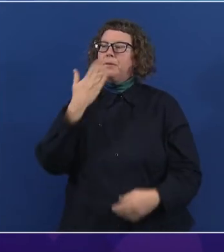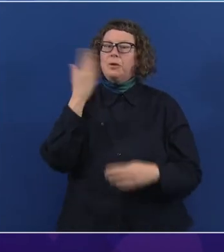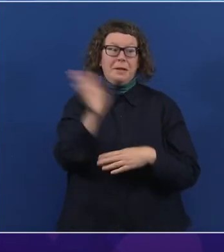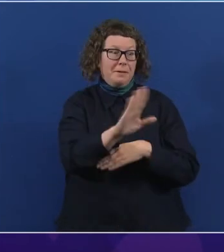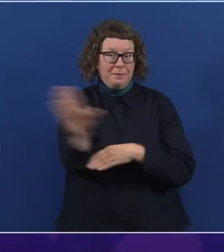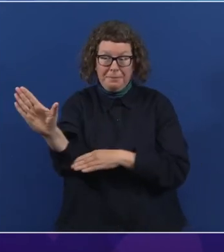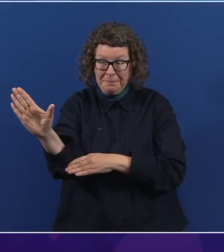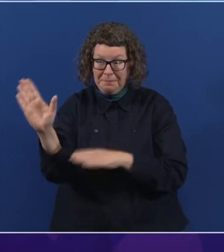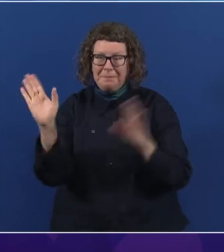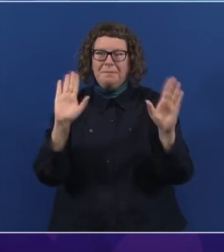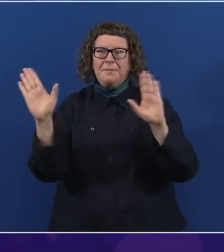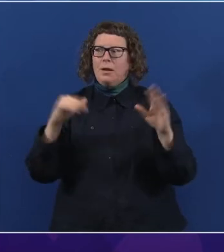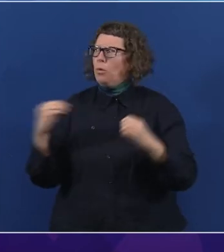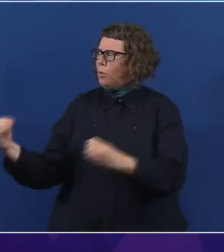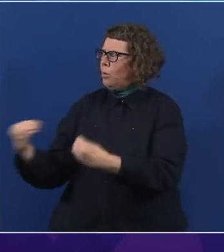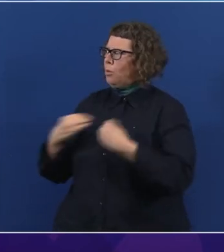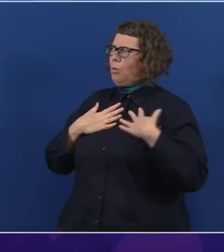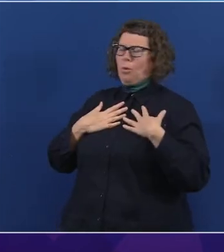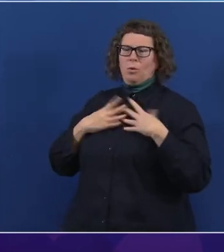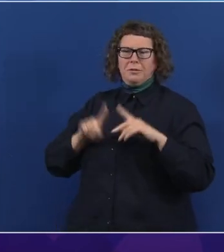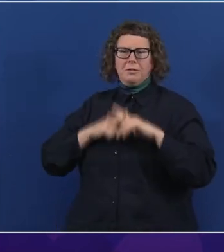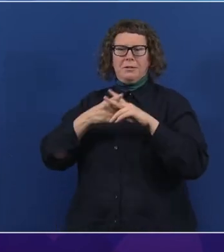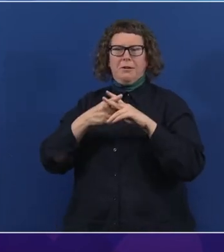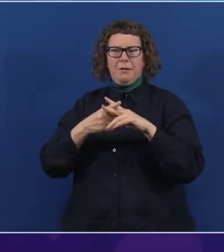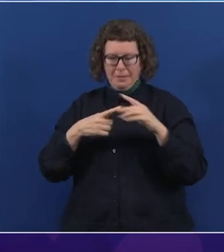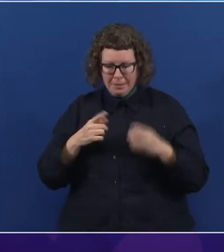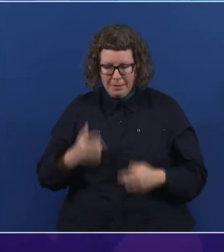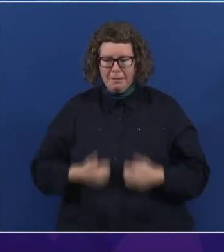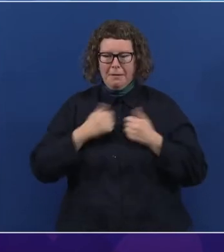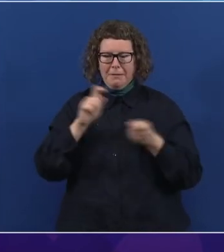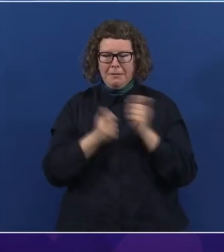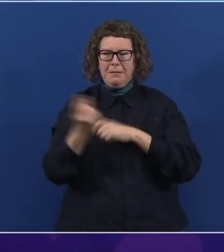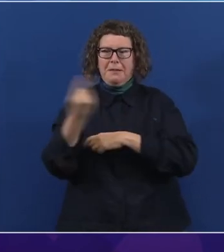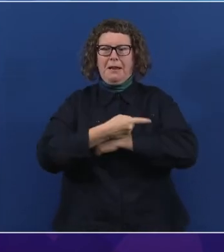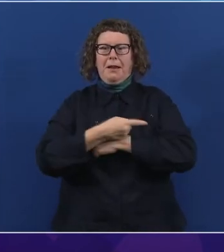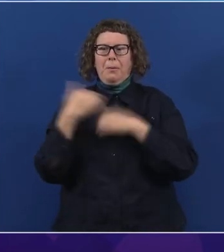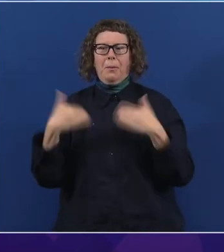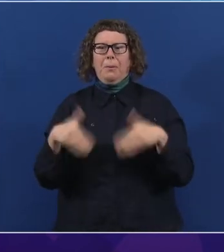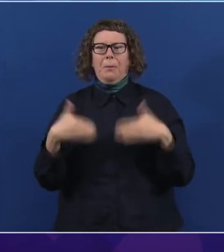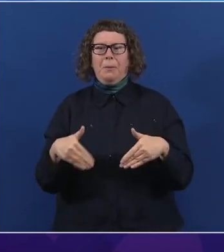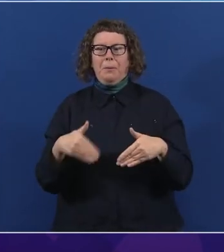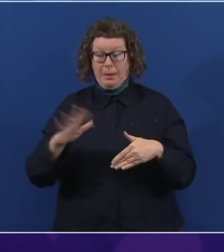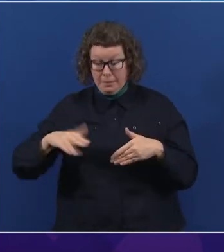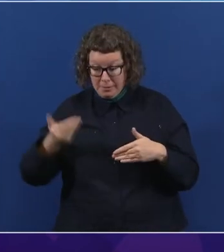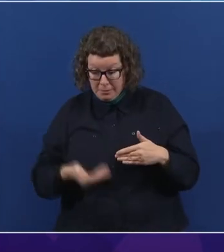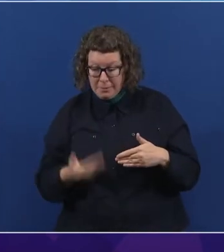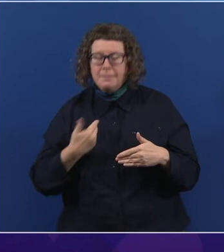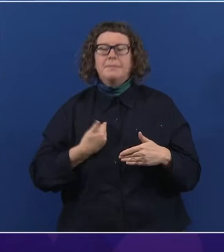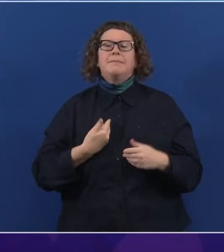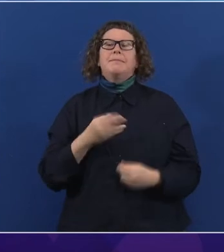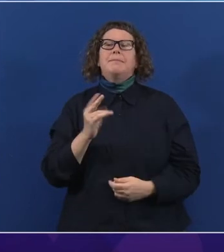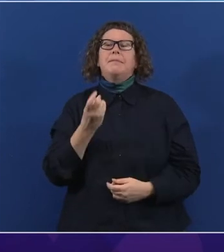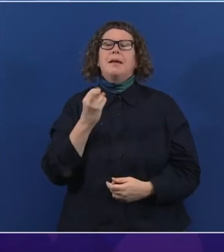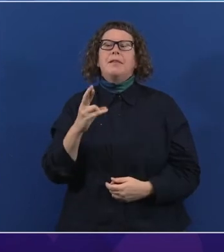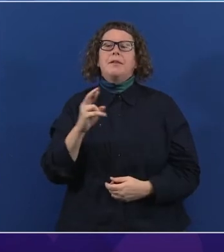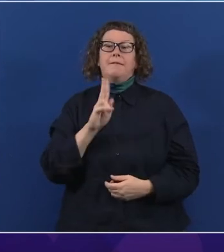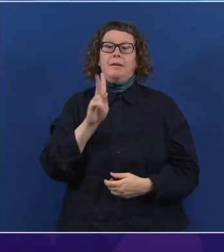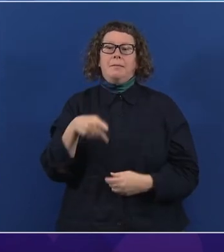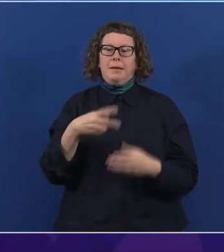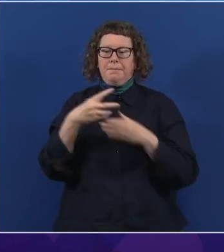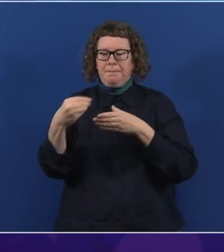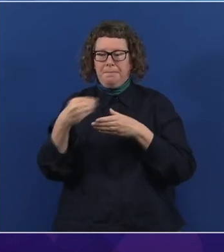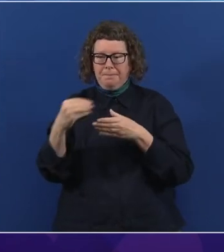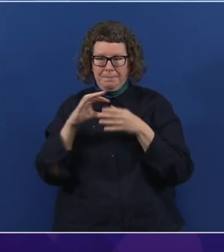afternoon, everyone. What a powerful way to start this life-changing day. As introduced, I'm Heather Magatou, Vice President,